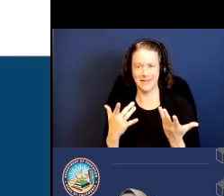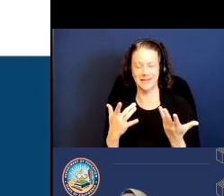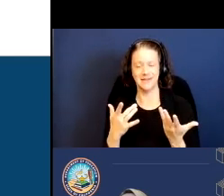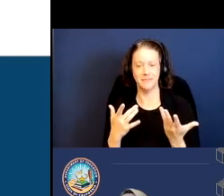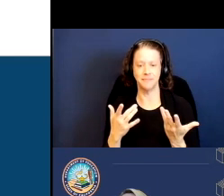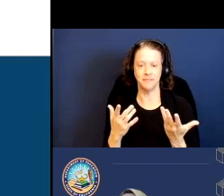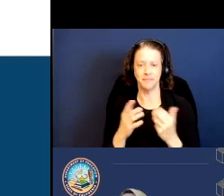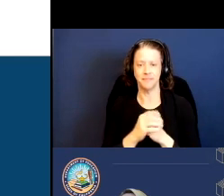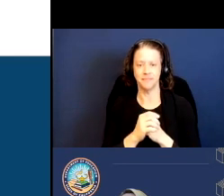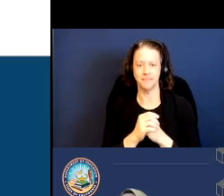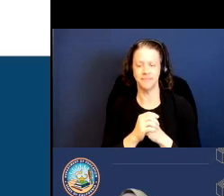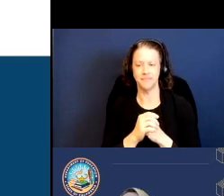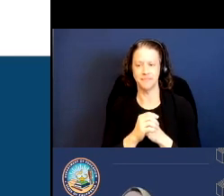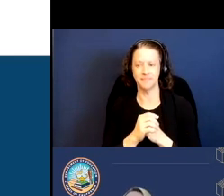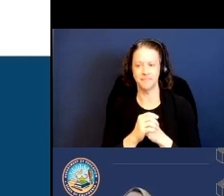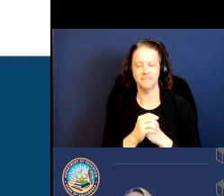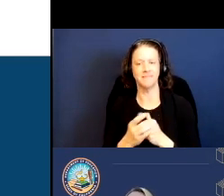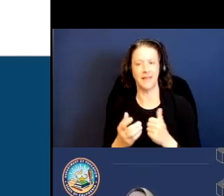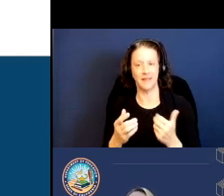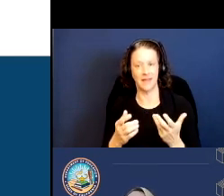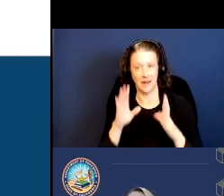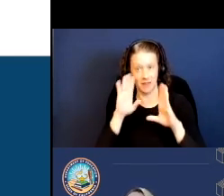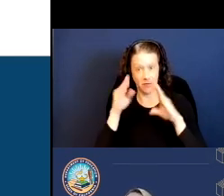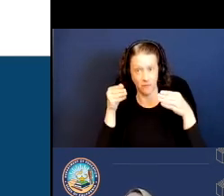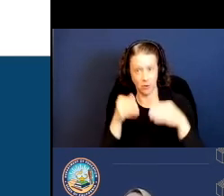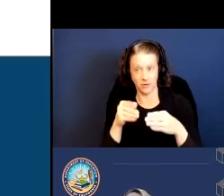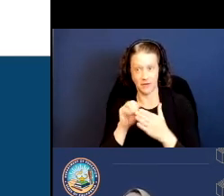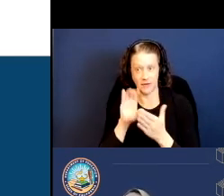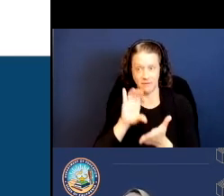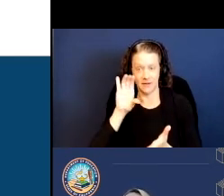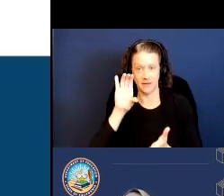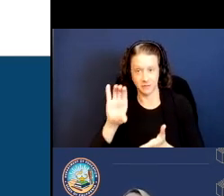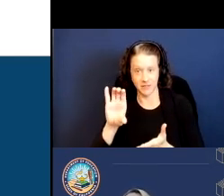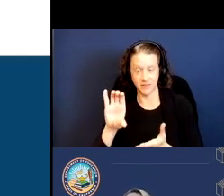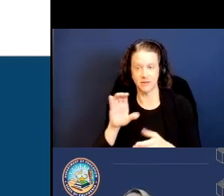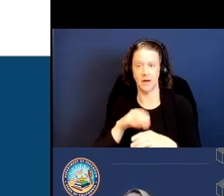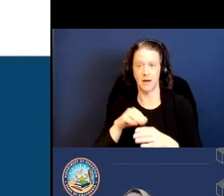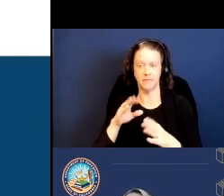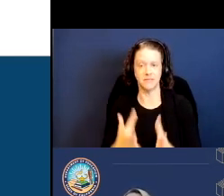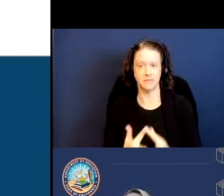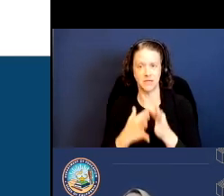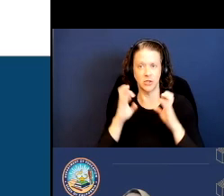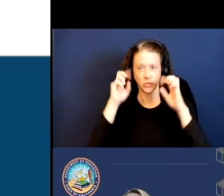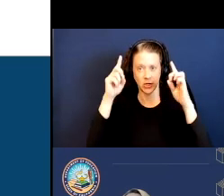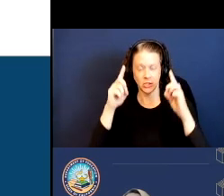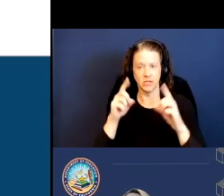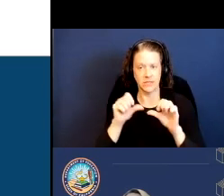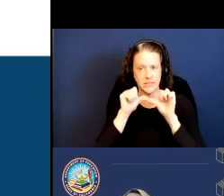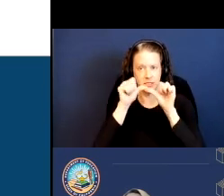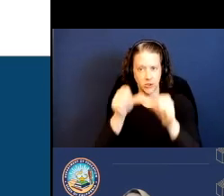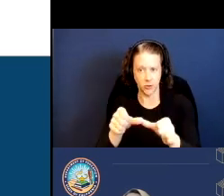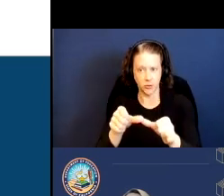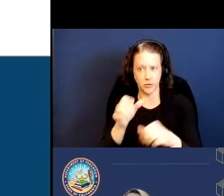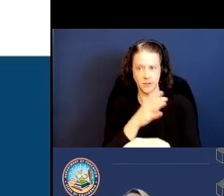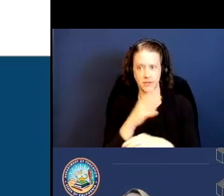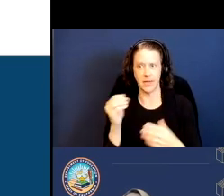the I think focus and investments on special education, continues, and